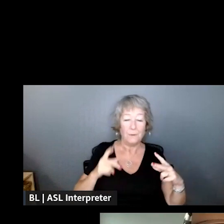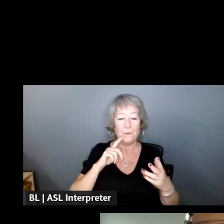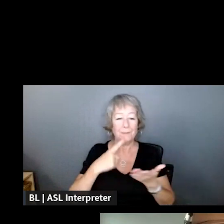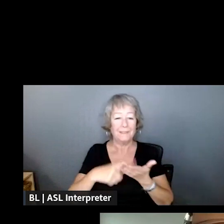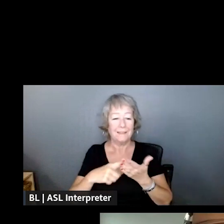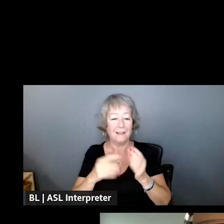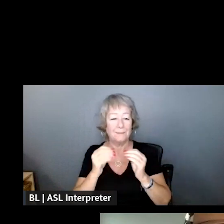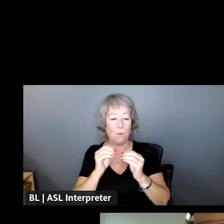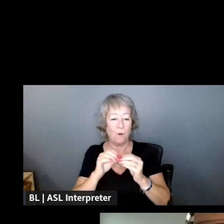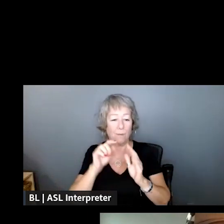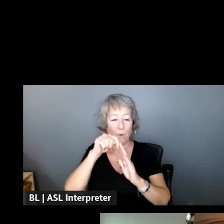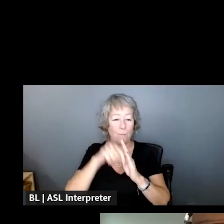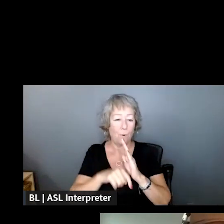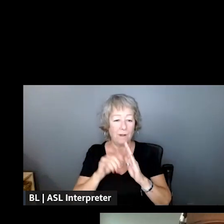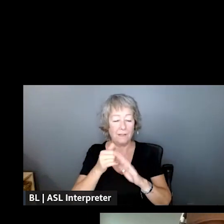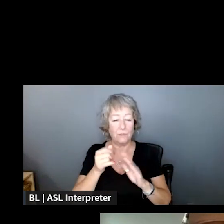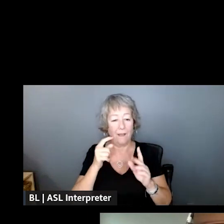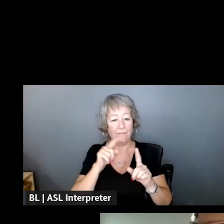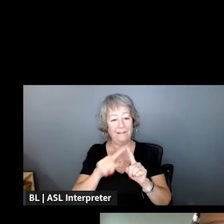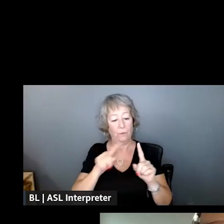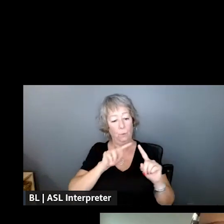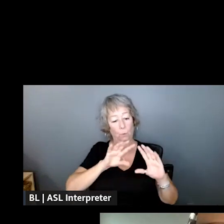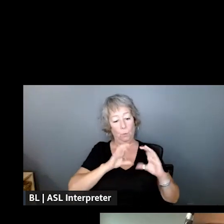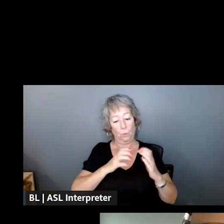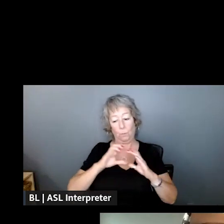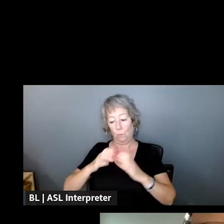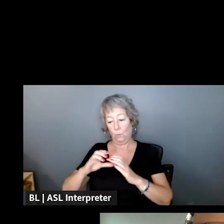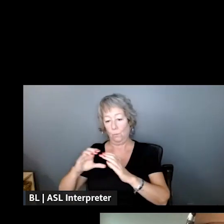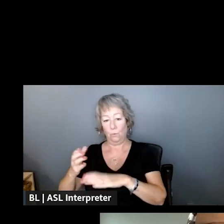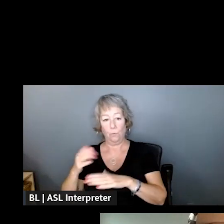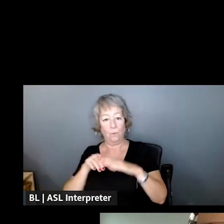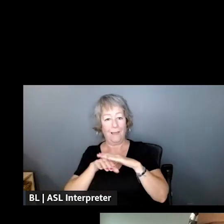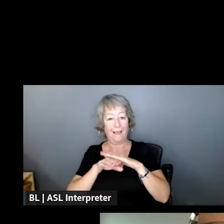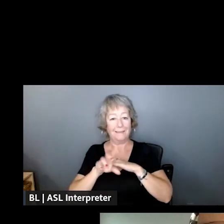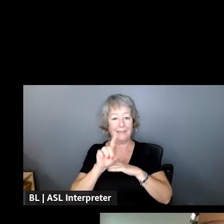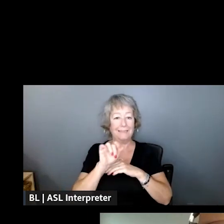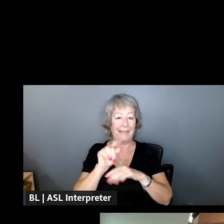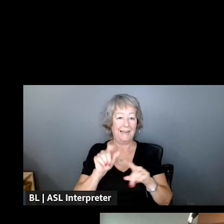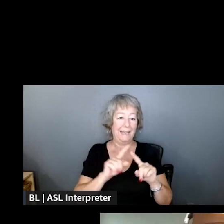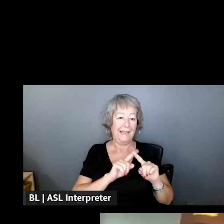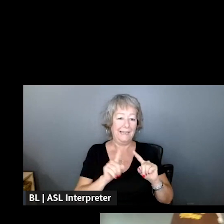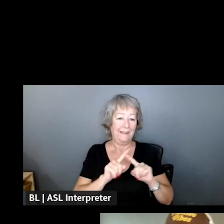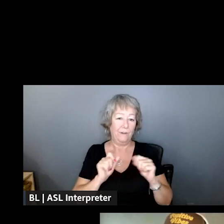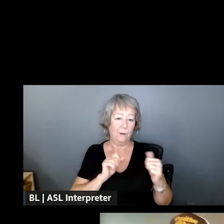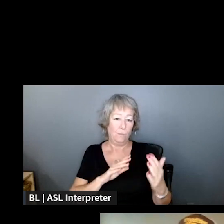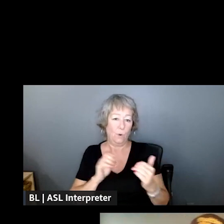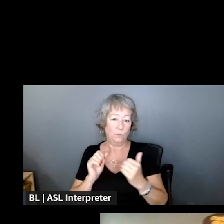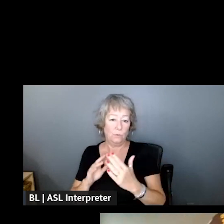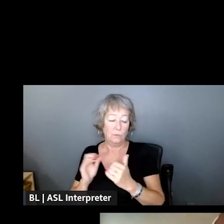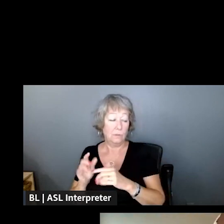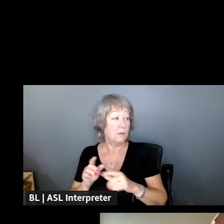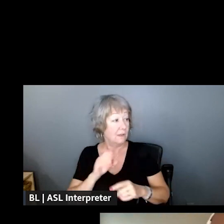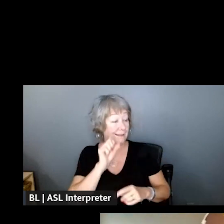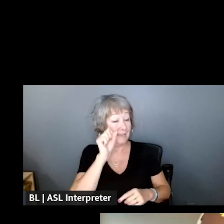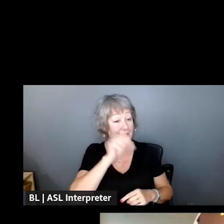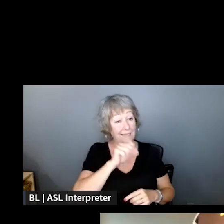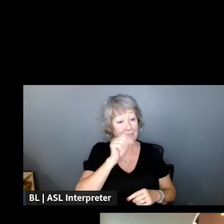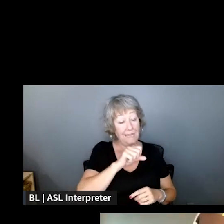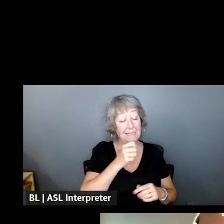those important things, because you've got different groups accessing data differently. Yeah, it's actually not uncommon